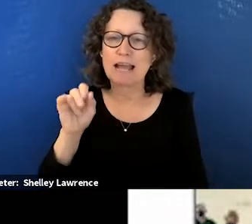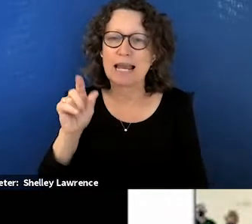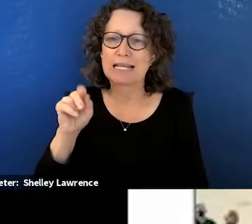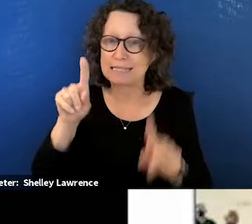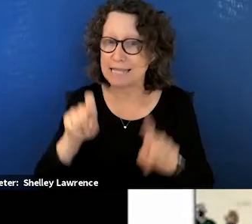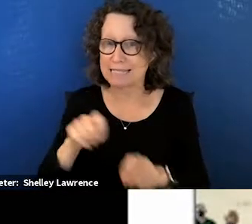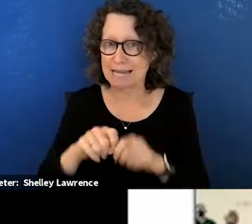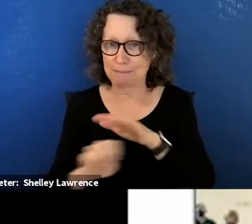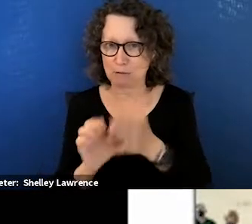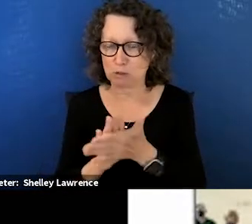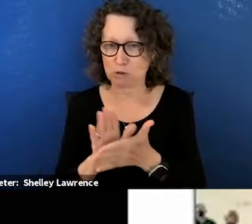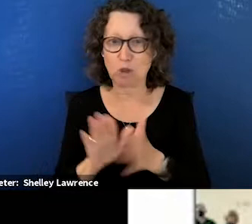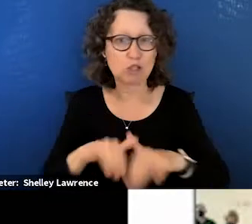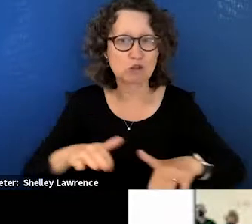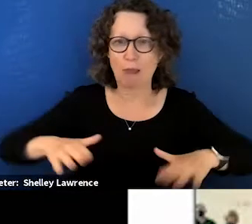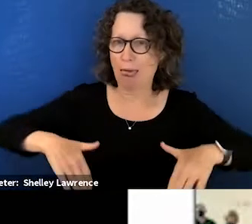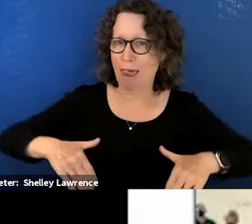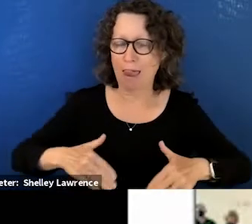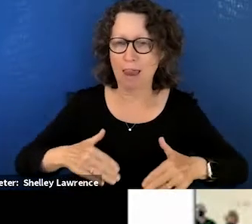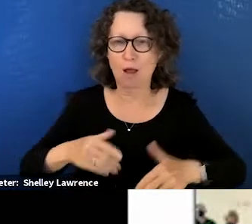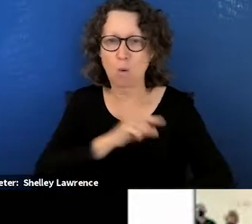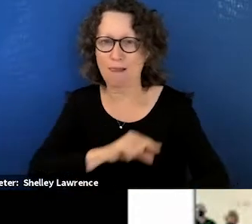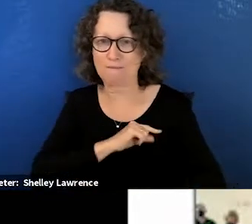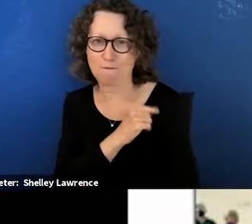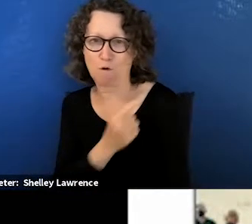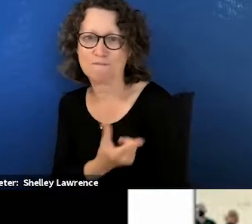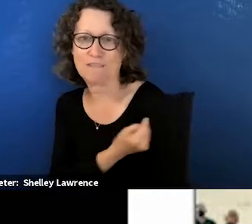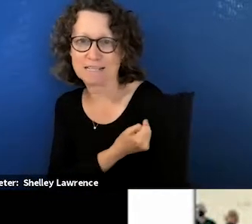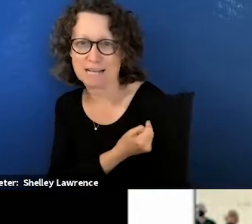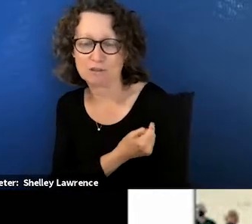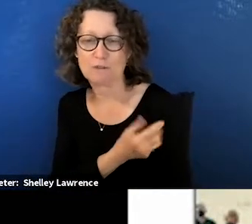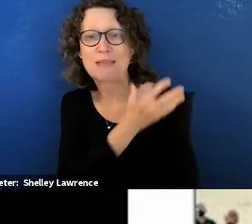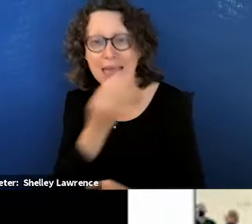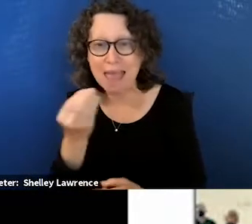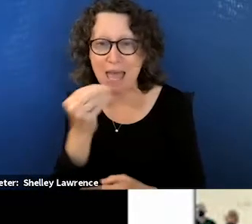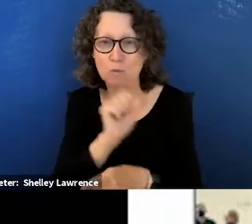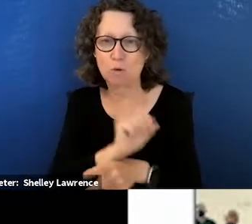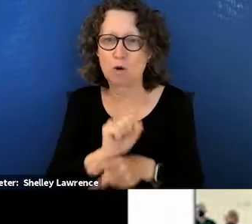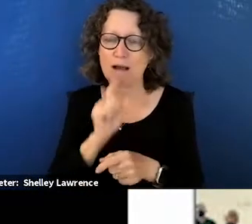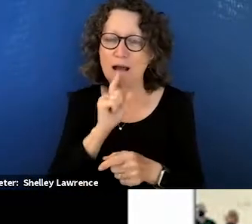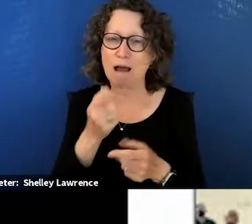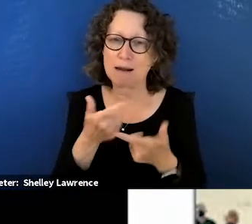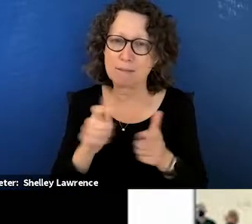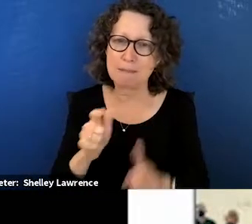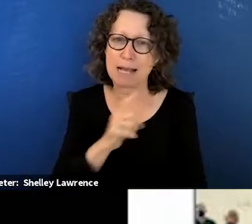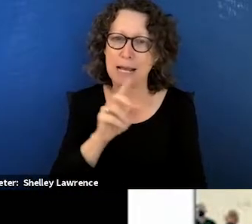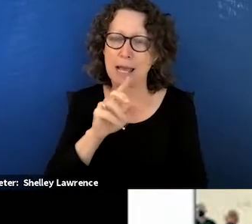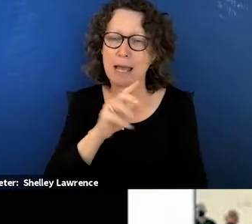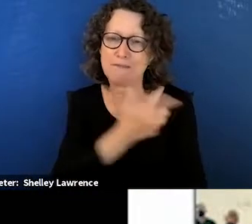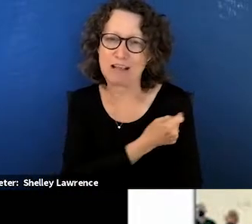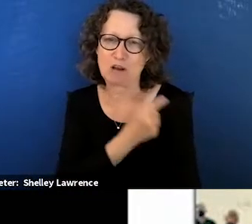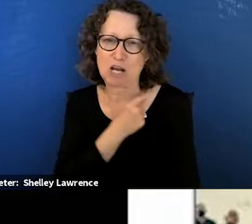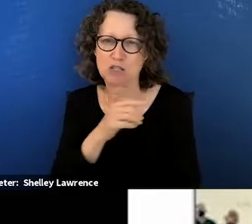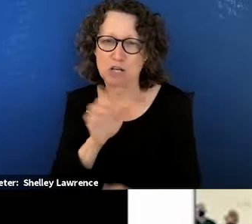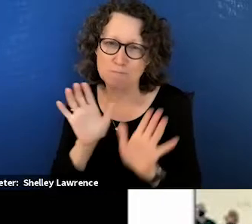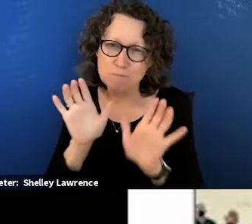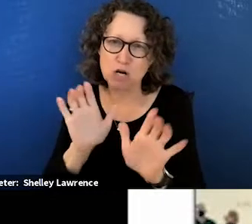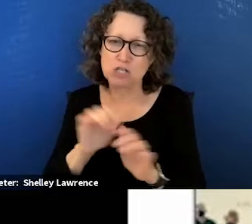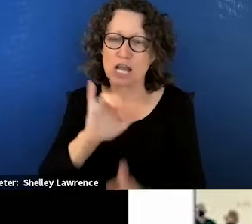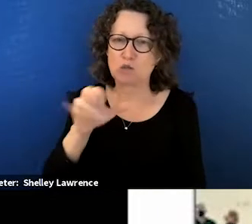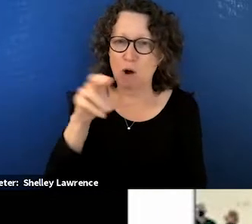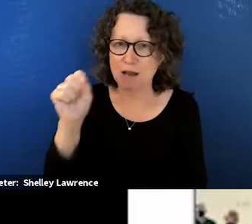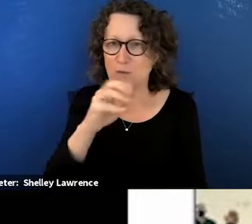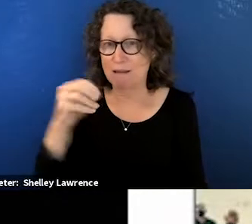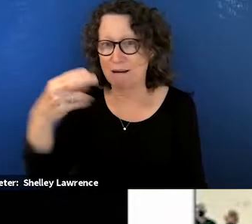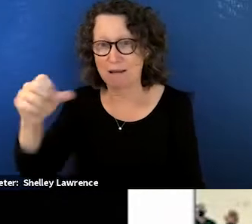where children are not yet eligible for vaccination. And we are working on a major vaccination push at our junior high and high school